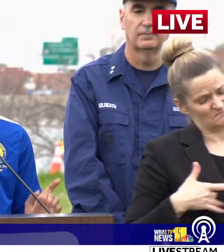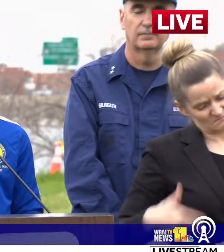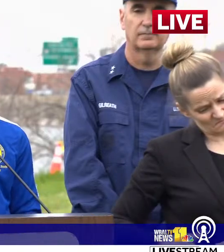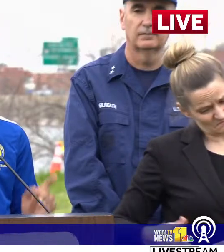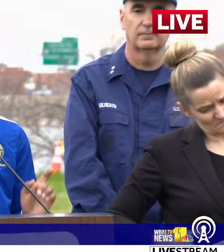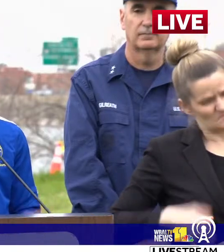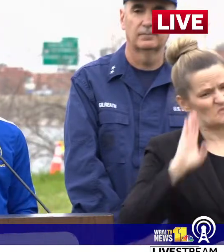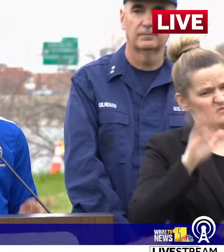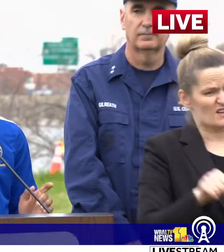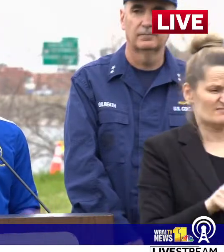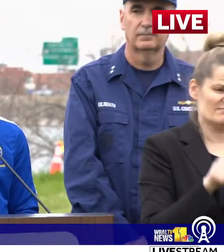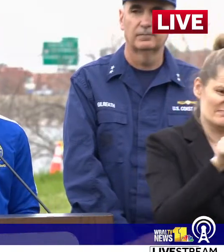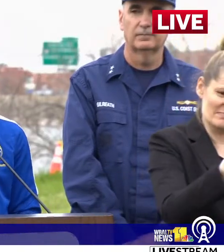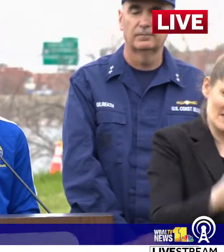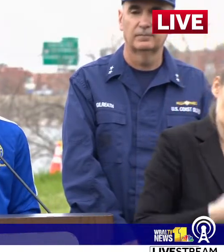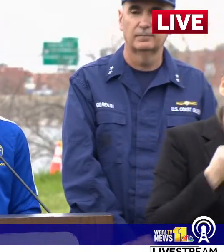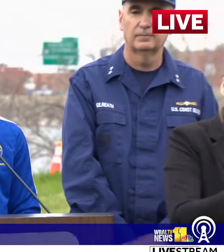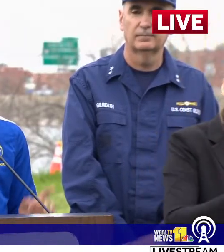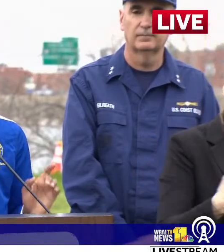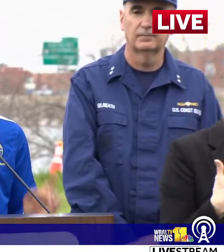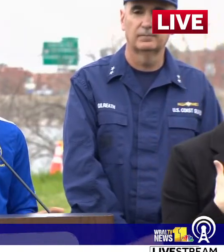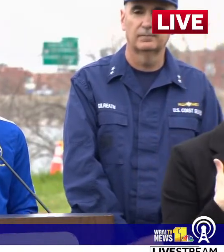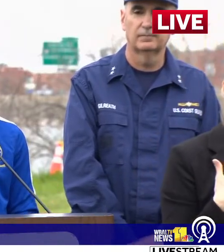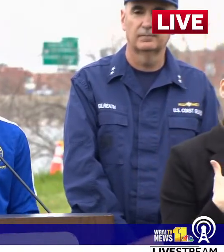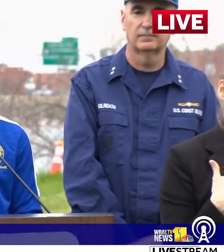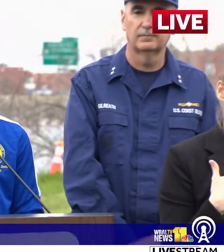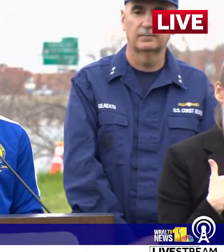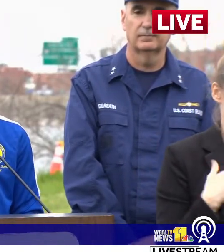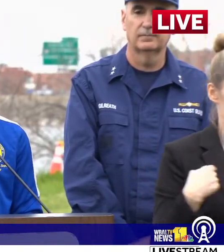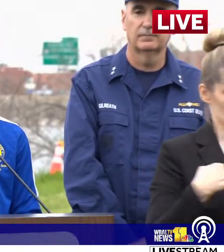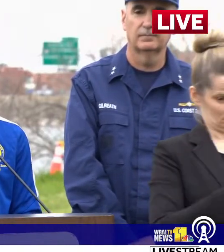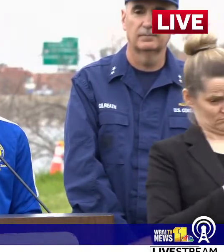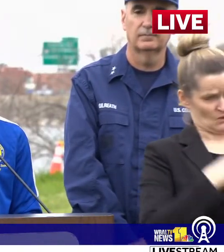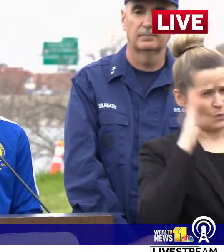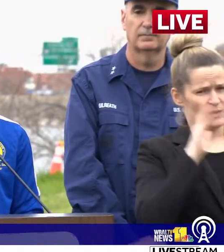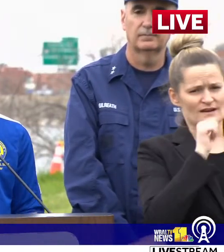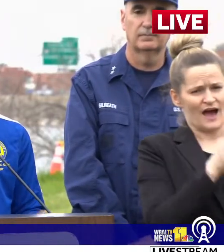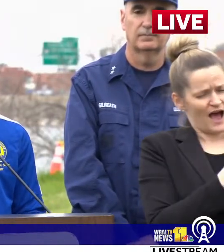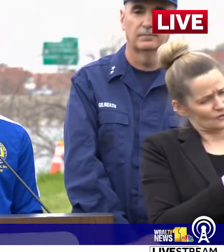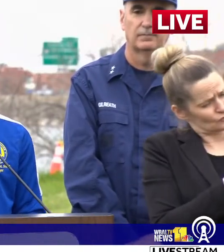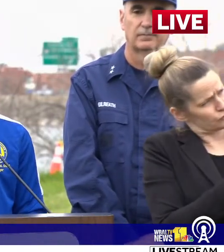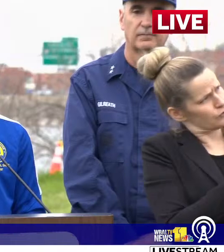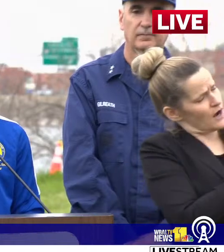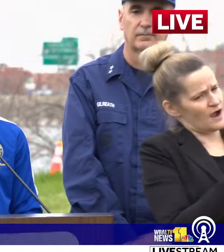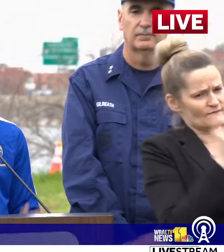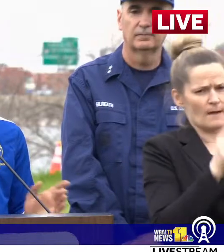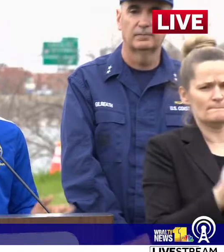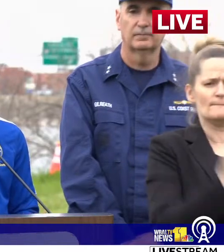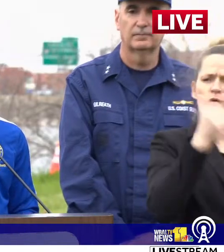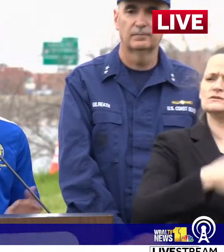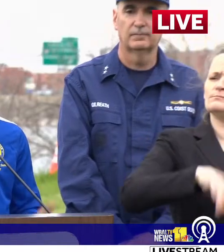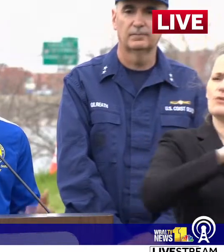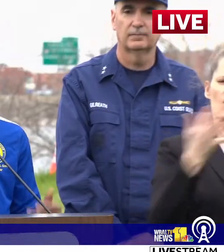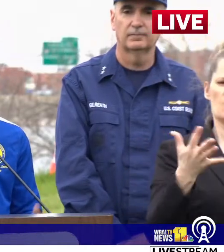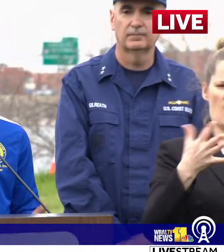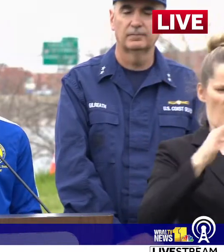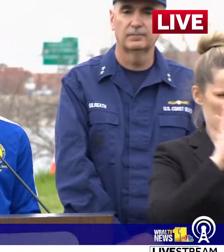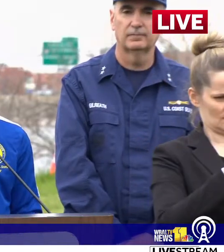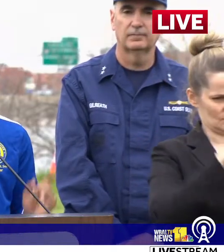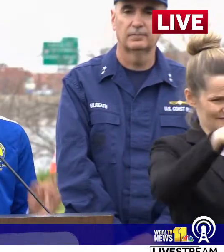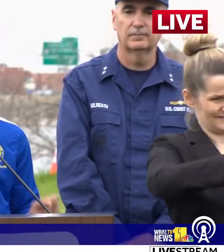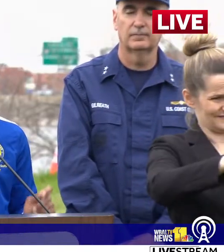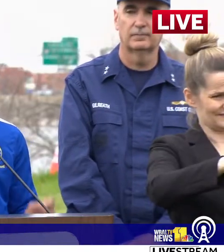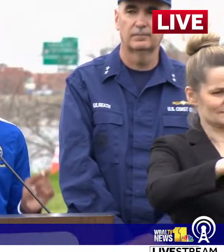operation continues, we are never going to lose sight of the human aspect of this crisis. Myself and my team will